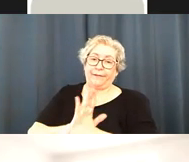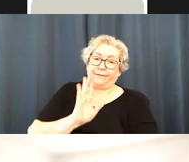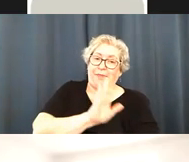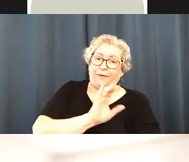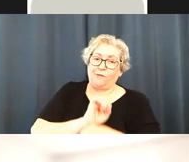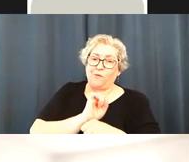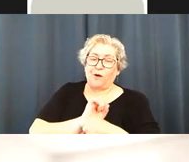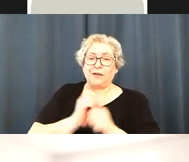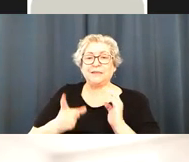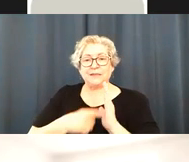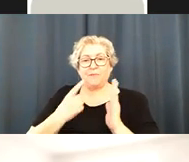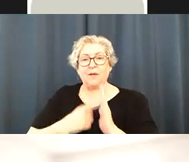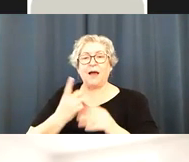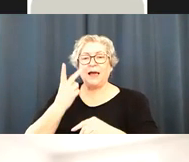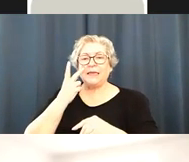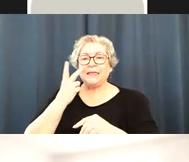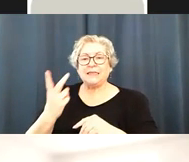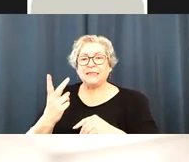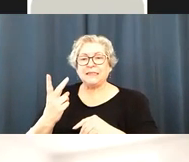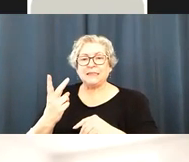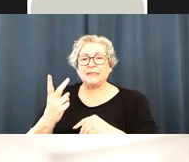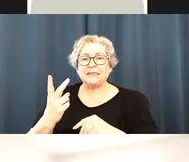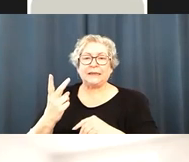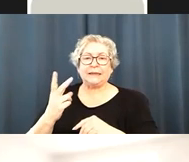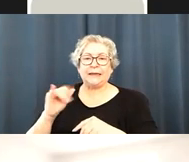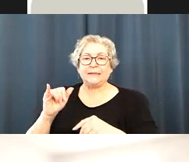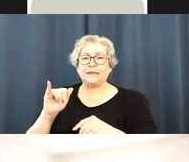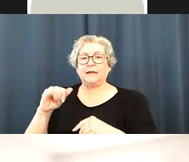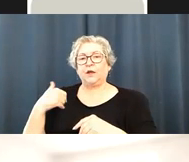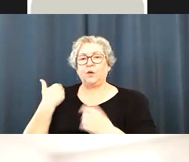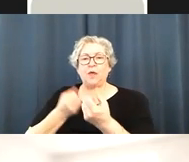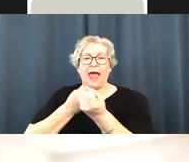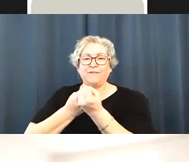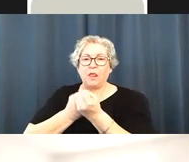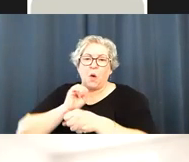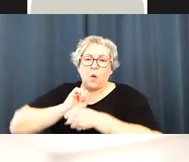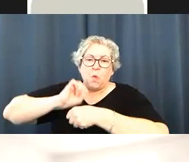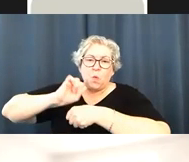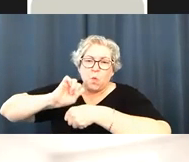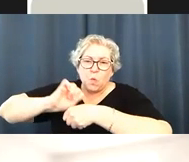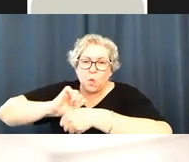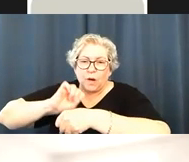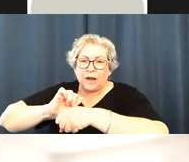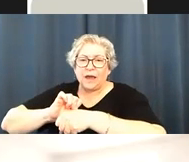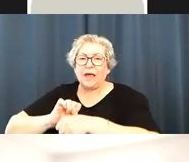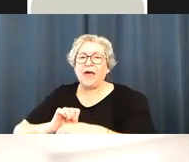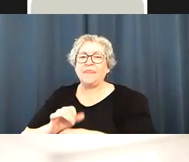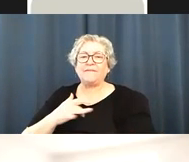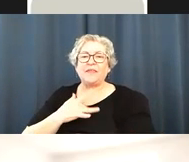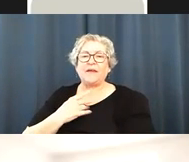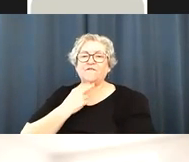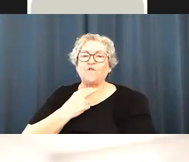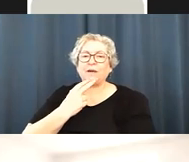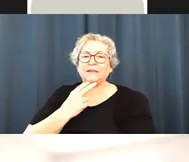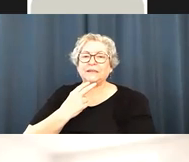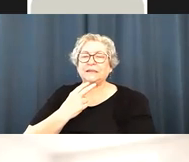sometimes I can speak as a youth advocate, they get so into the work, once their voice feels valued, they forget to